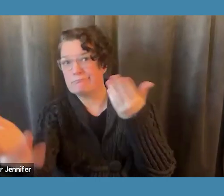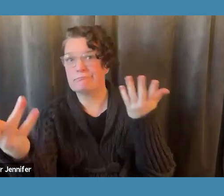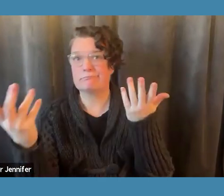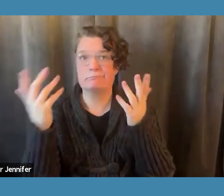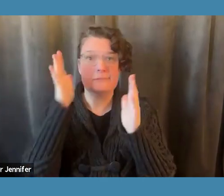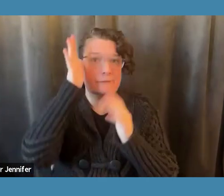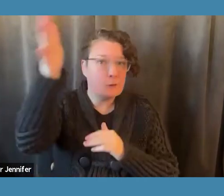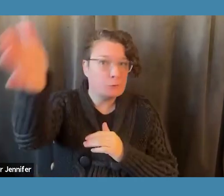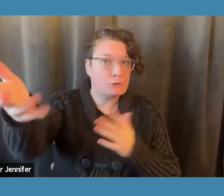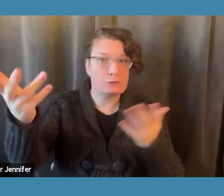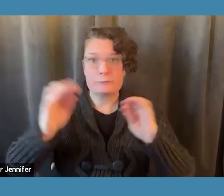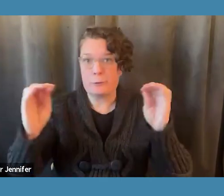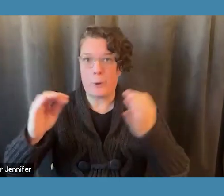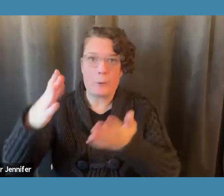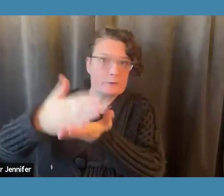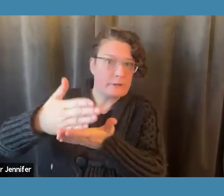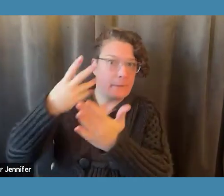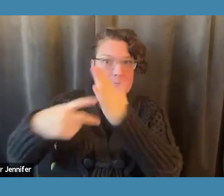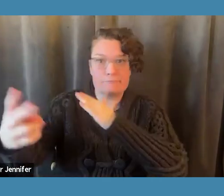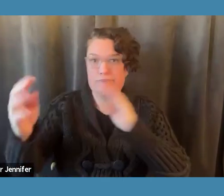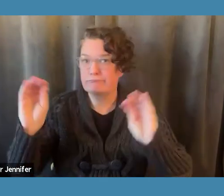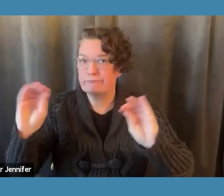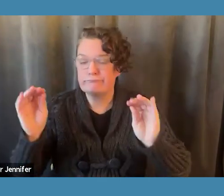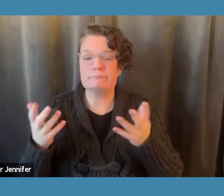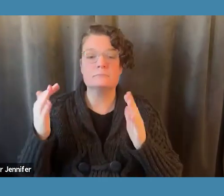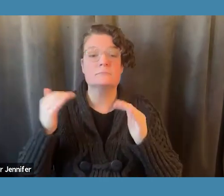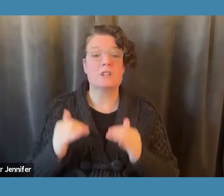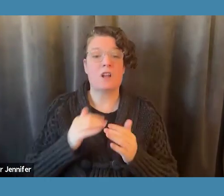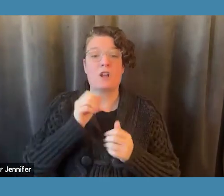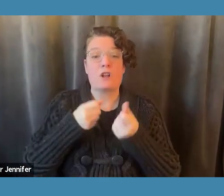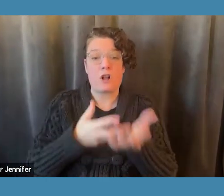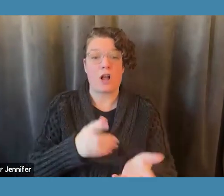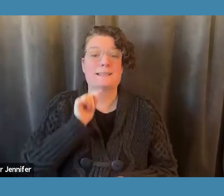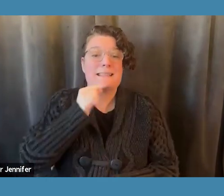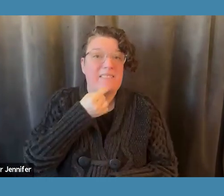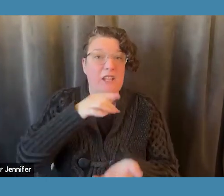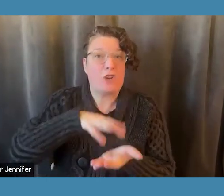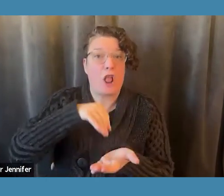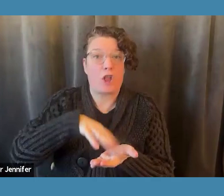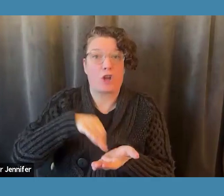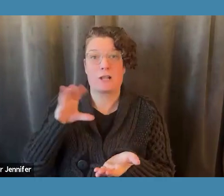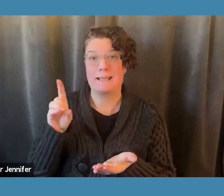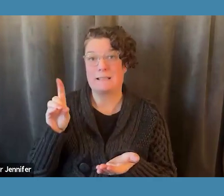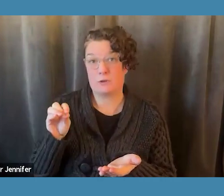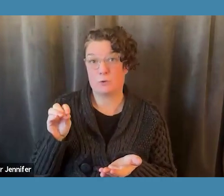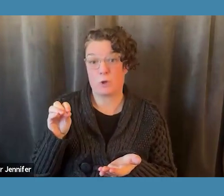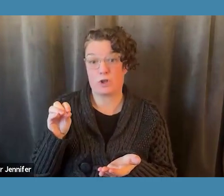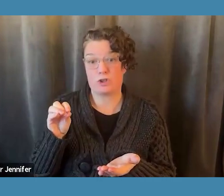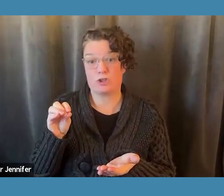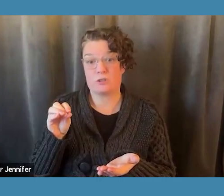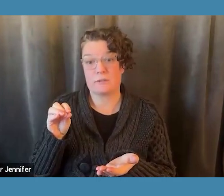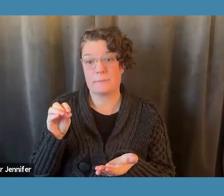into the future. It must cause severe learning disorders in both